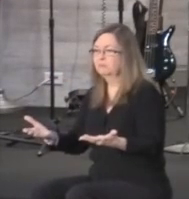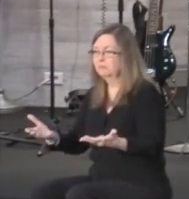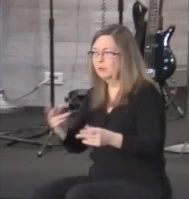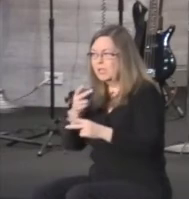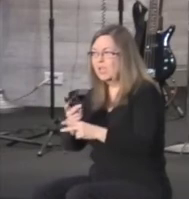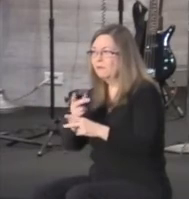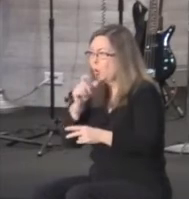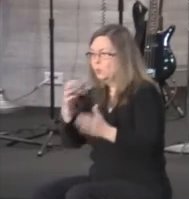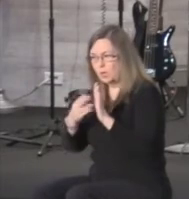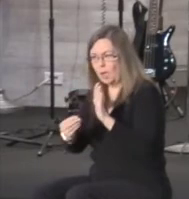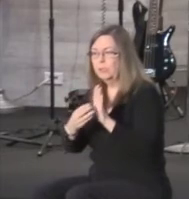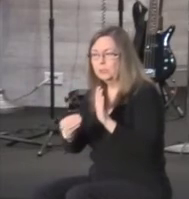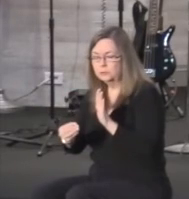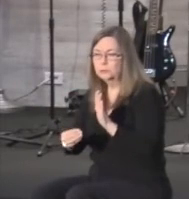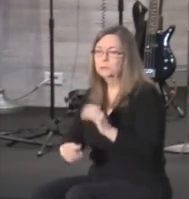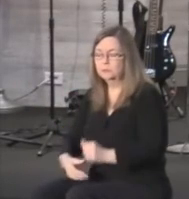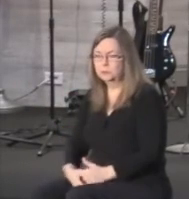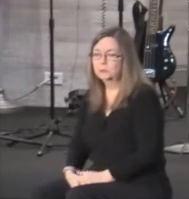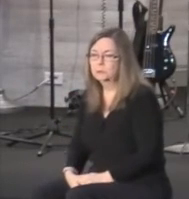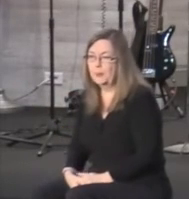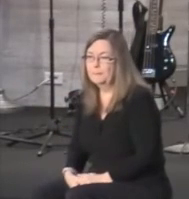Be careful who we imitate.